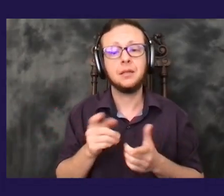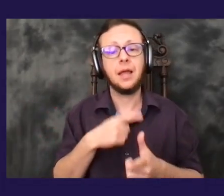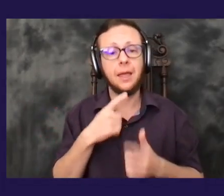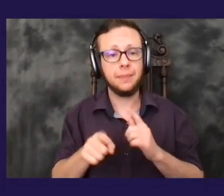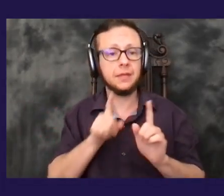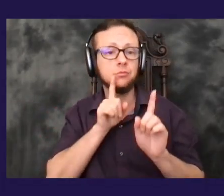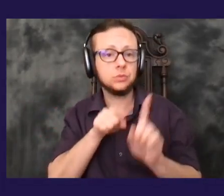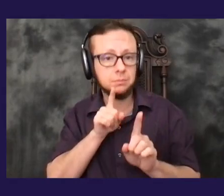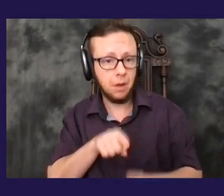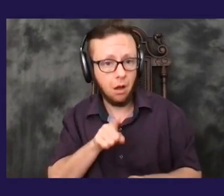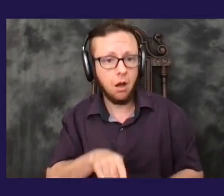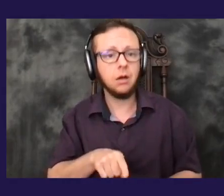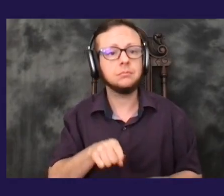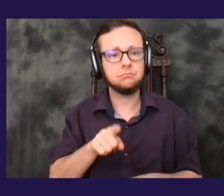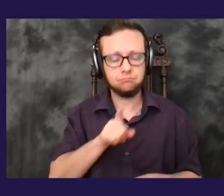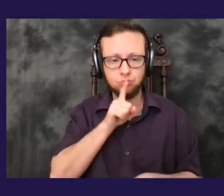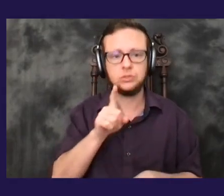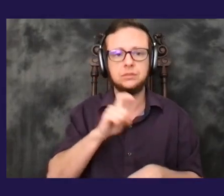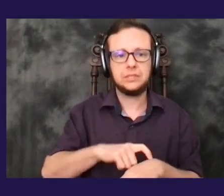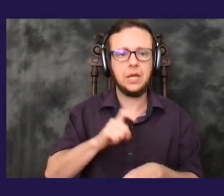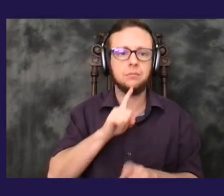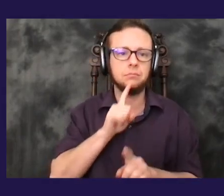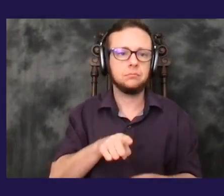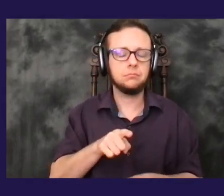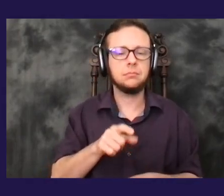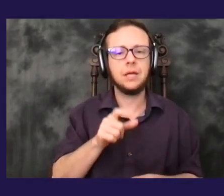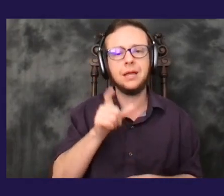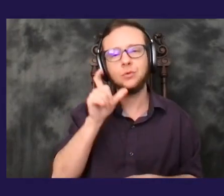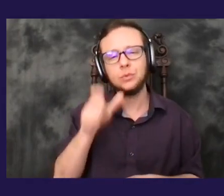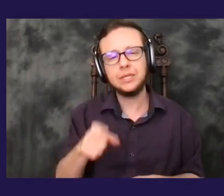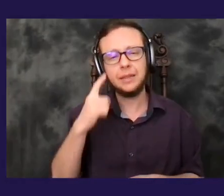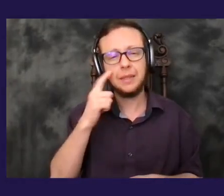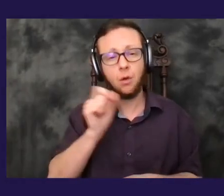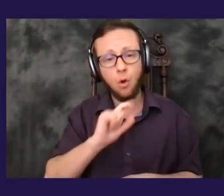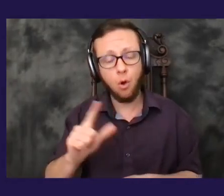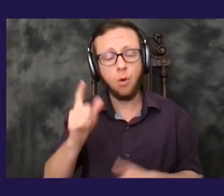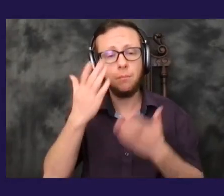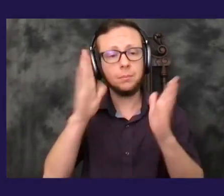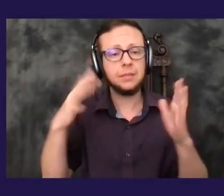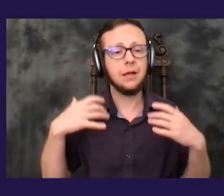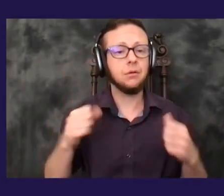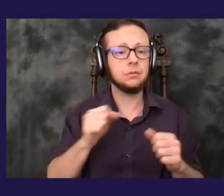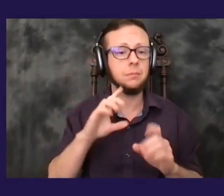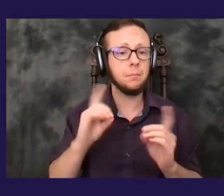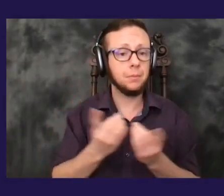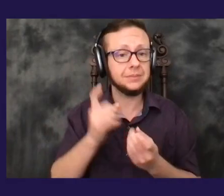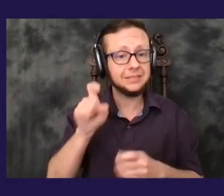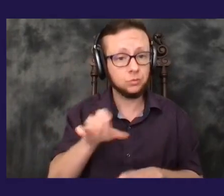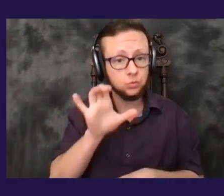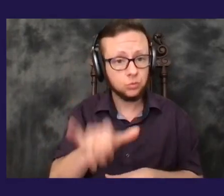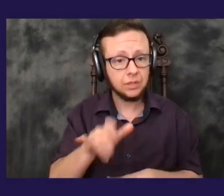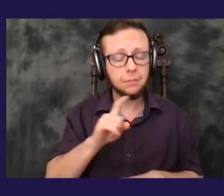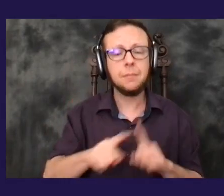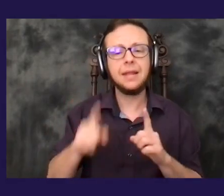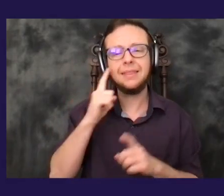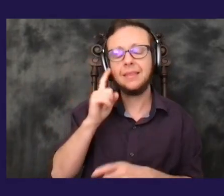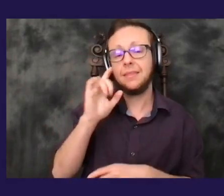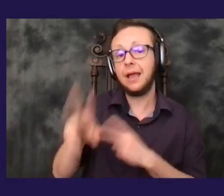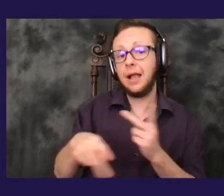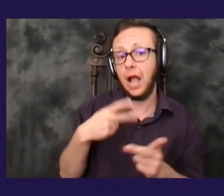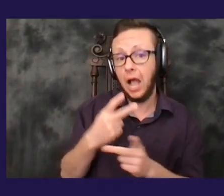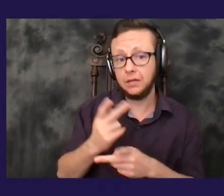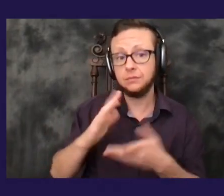to them in real time. And I don't necessarily think every public health department has to do that, but I think the utility of that type of